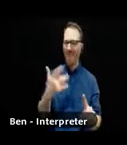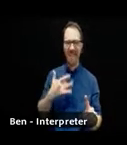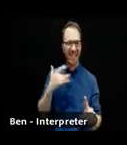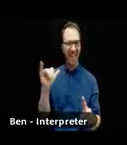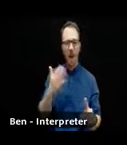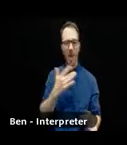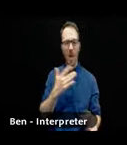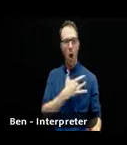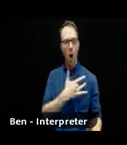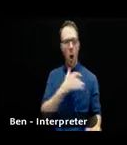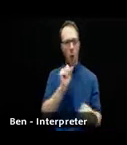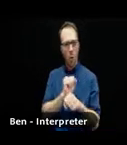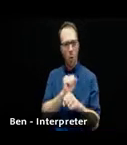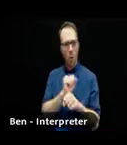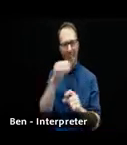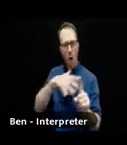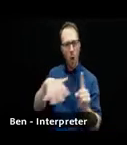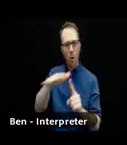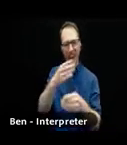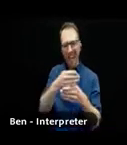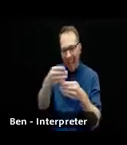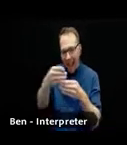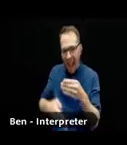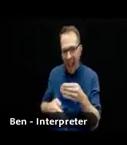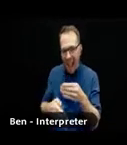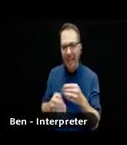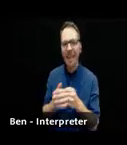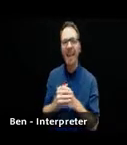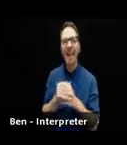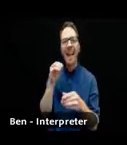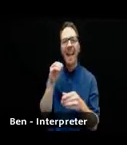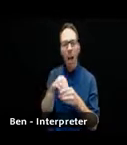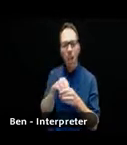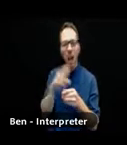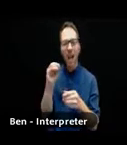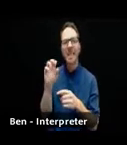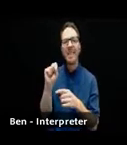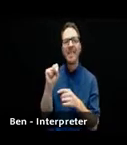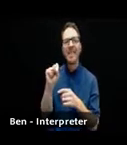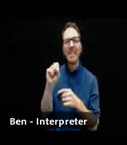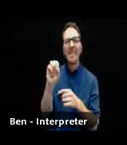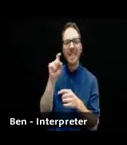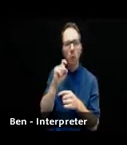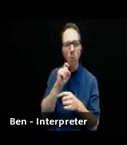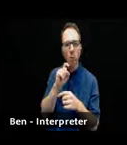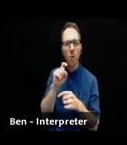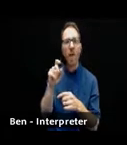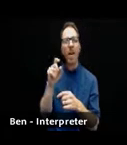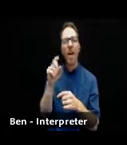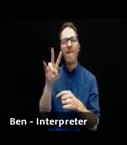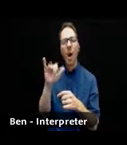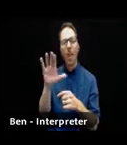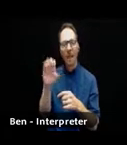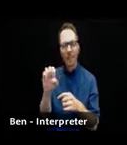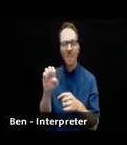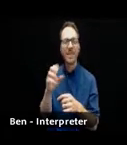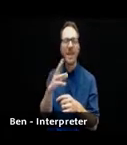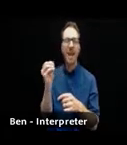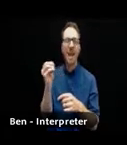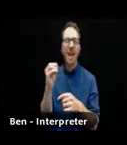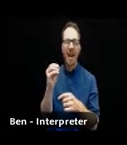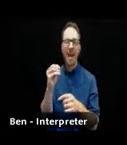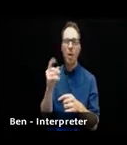work, which is around ending interfamilial and sexual violence, ending interpersonal violence, really